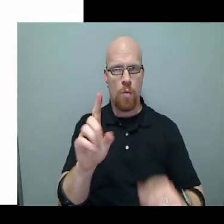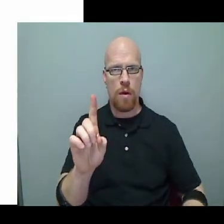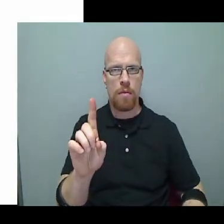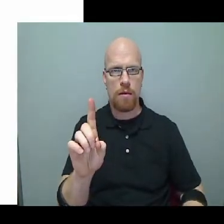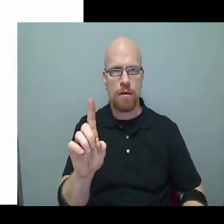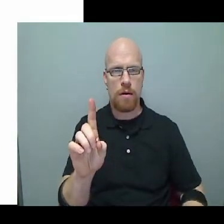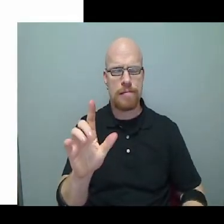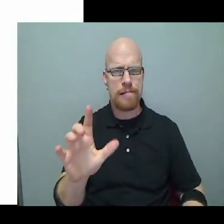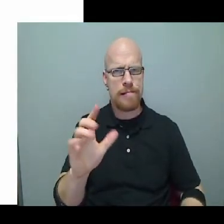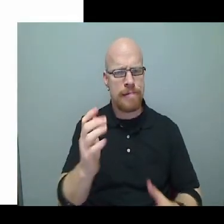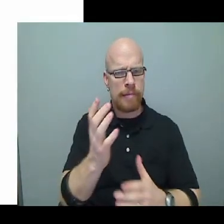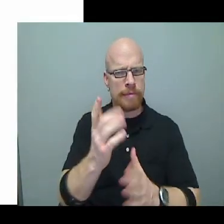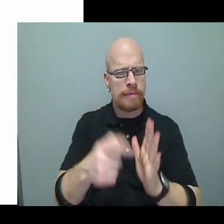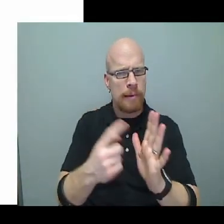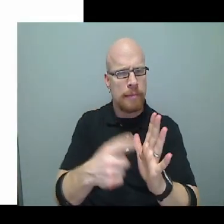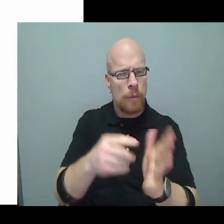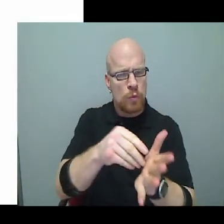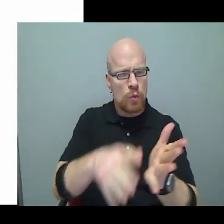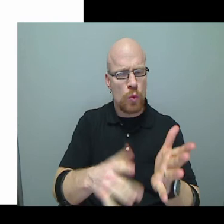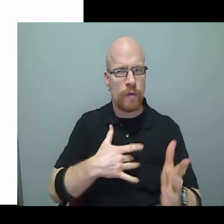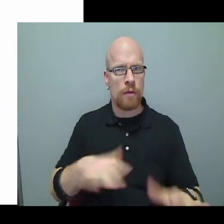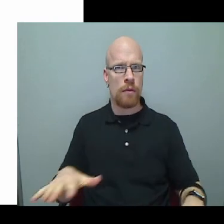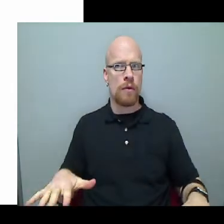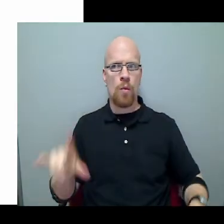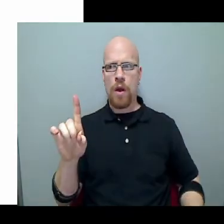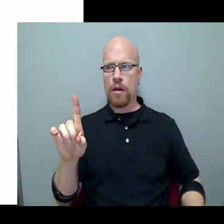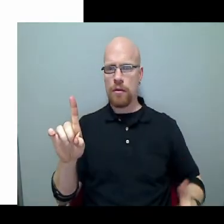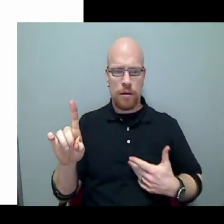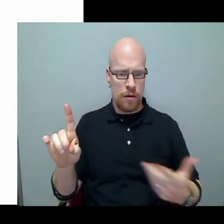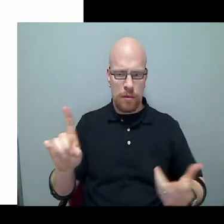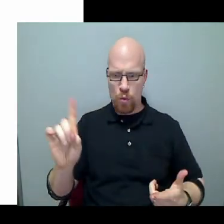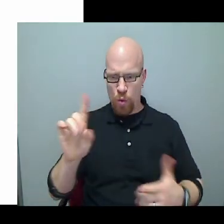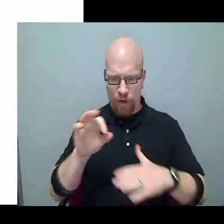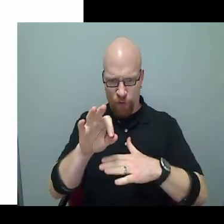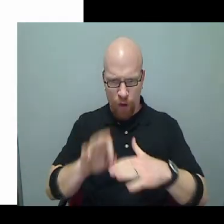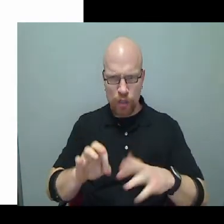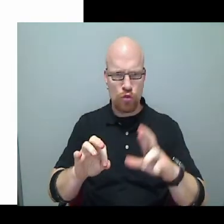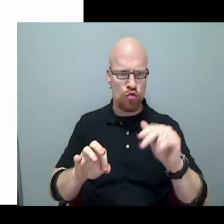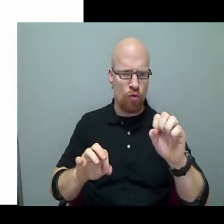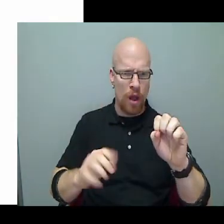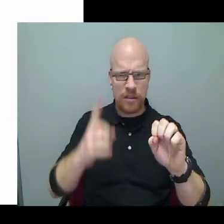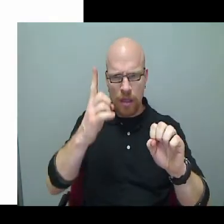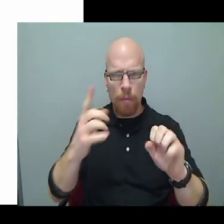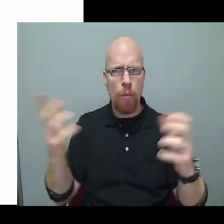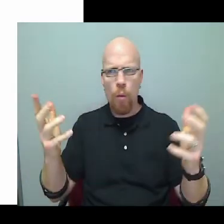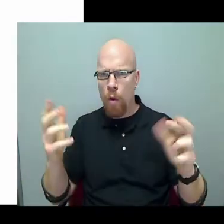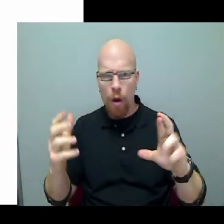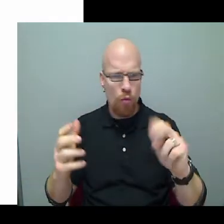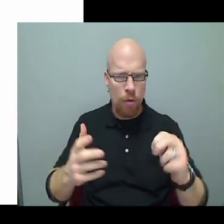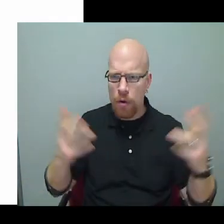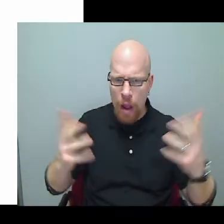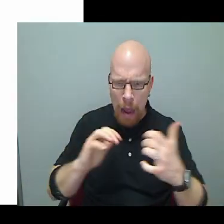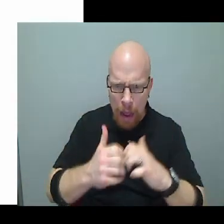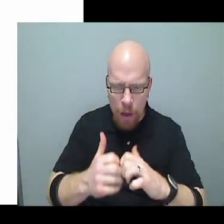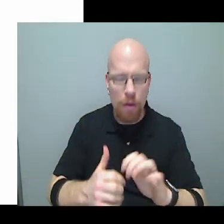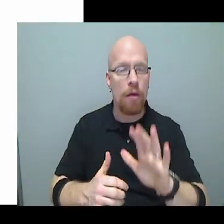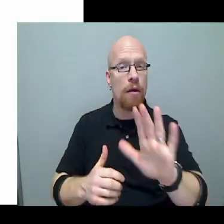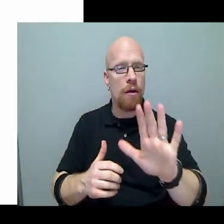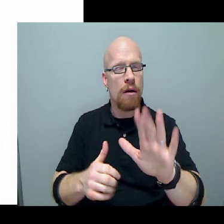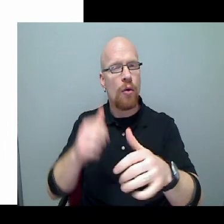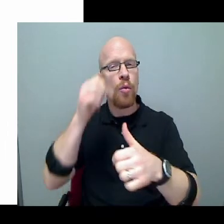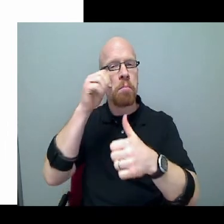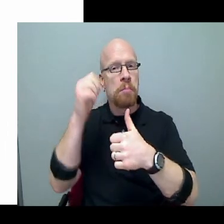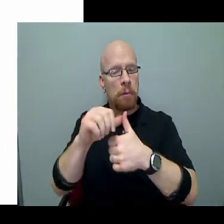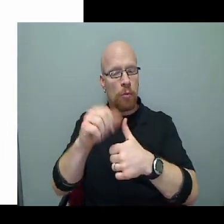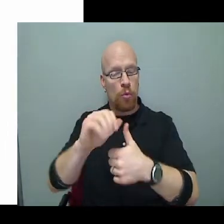And this is a good example because m is equal to 1. Sometimes students see m is equal to 1 and don't know where to go. I don't have rise and run. All